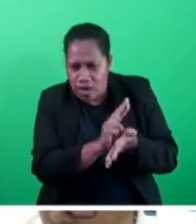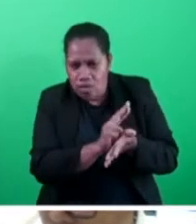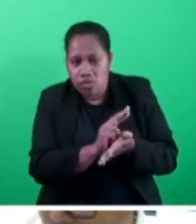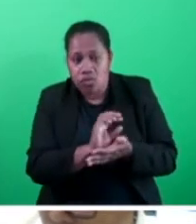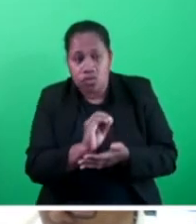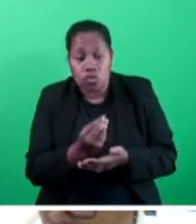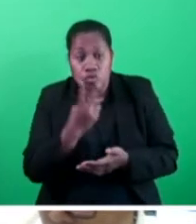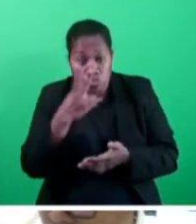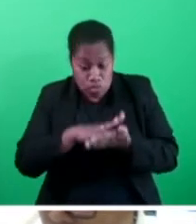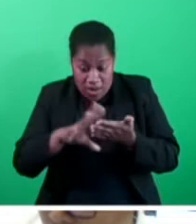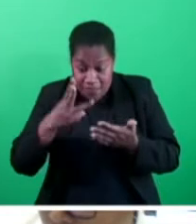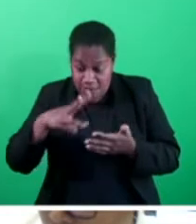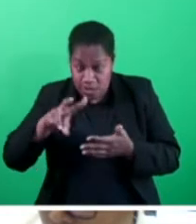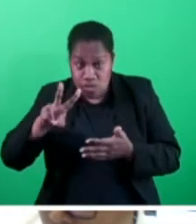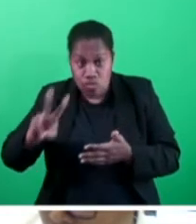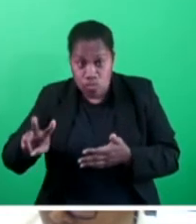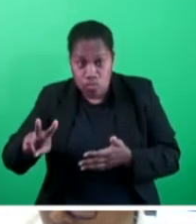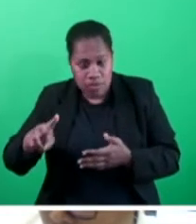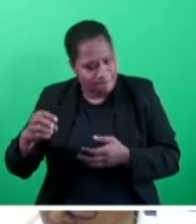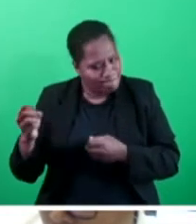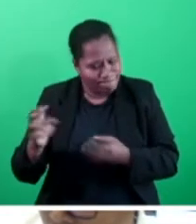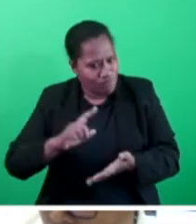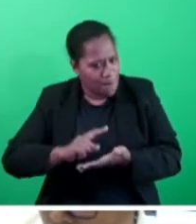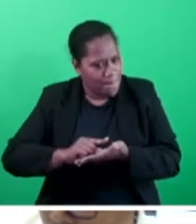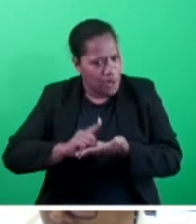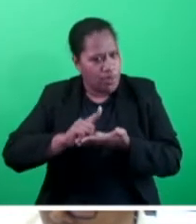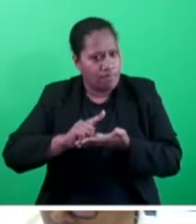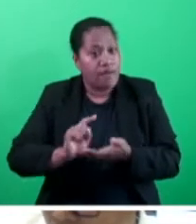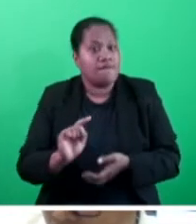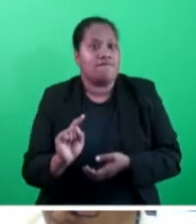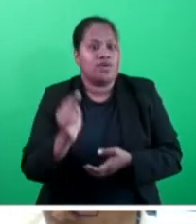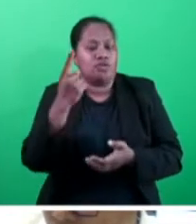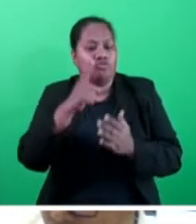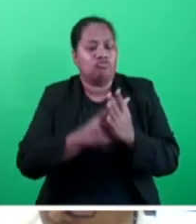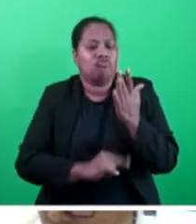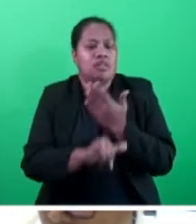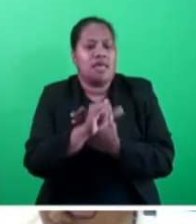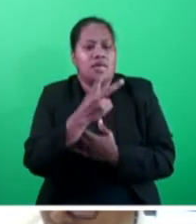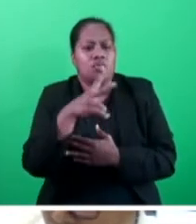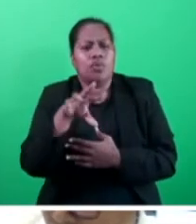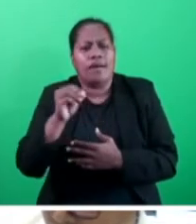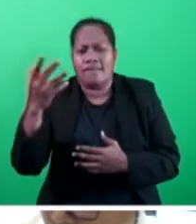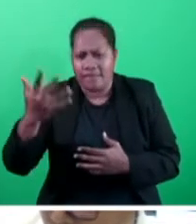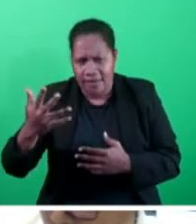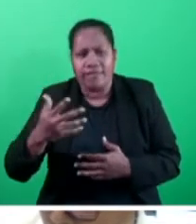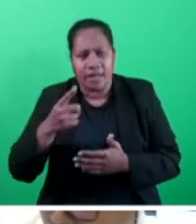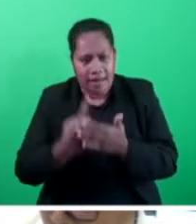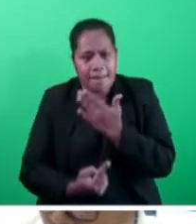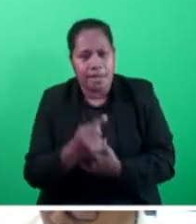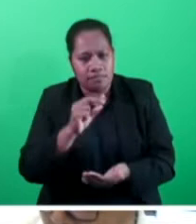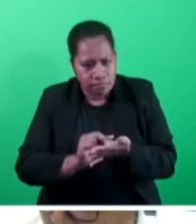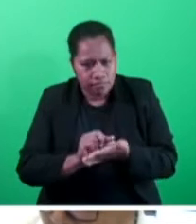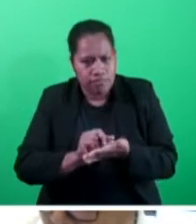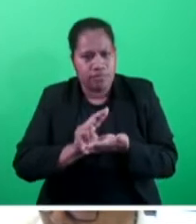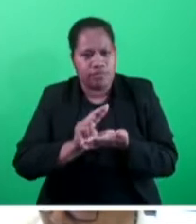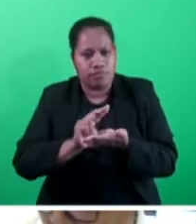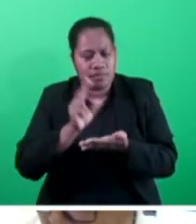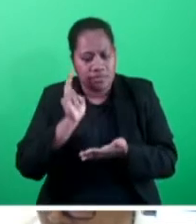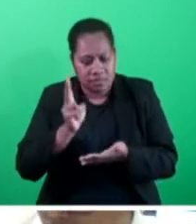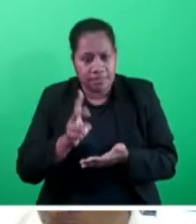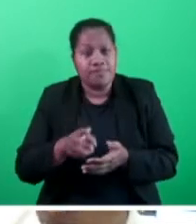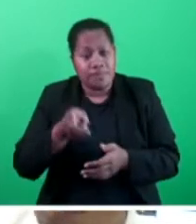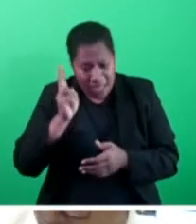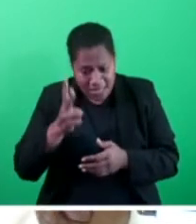force from 1st July 2015. Mr. Speaker said the national minimum wage was again reviewed